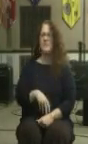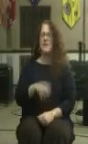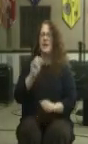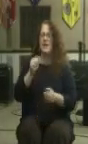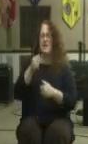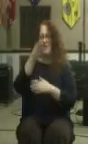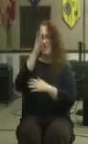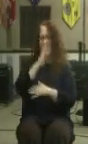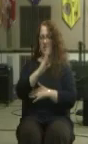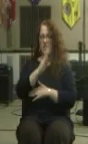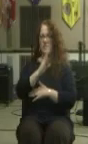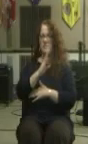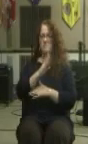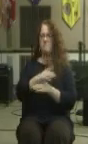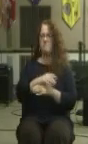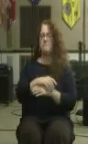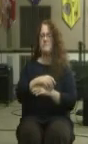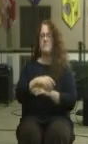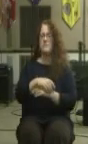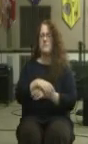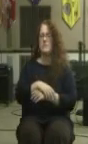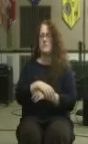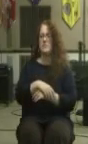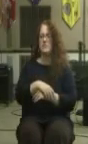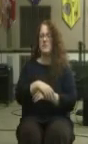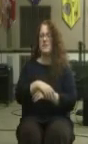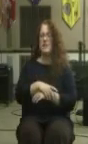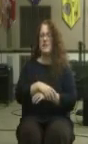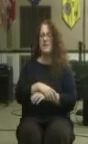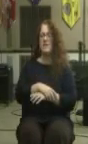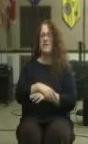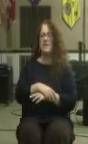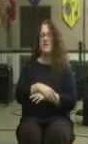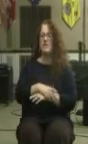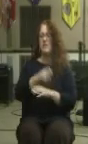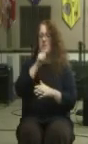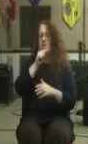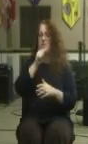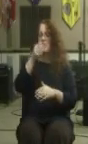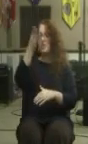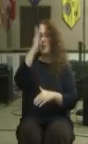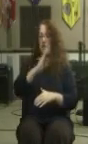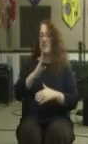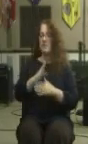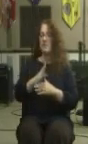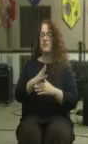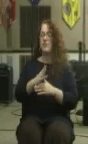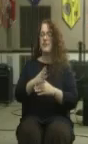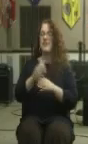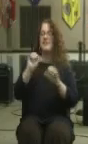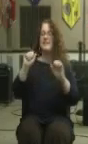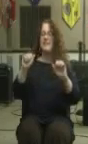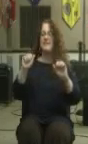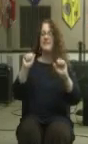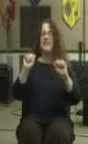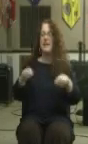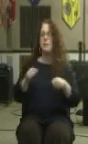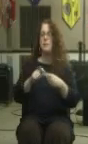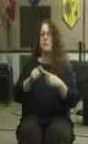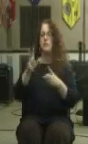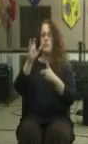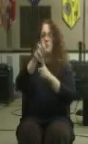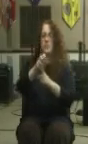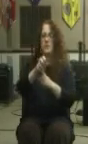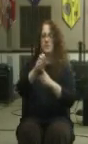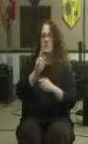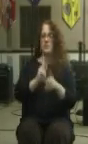He's not able to reach out because he doesn't have arms. No, the Bible says they're not cut off. You can try to